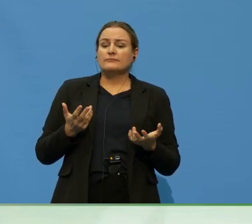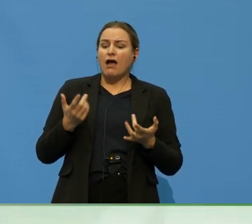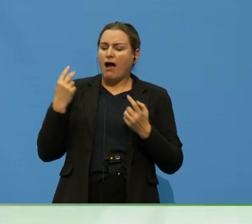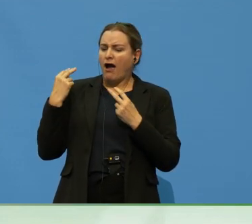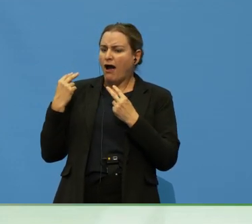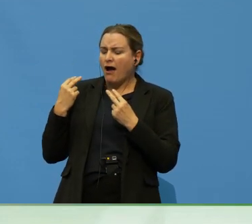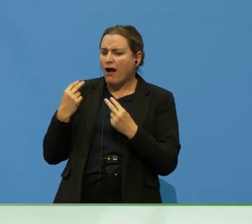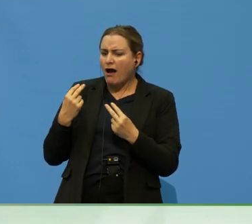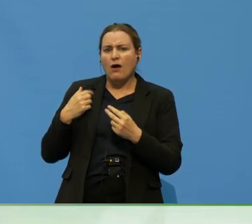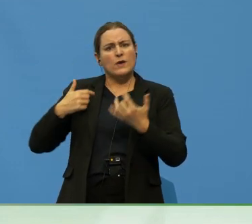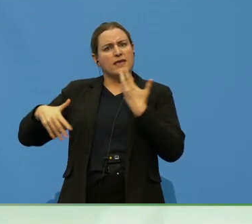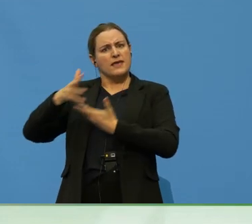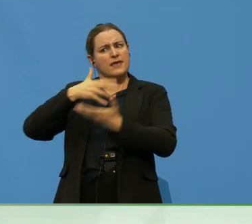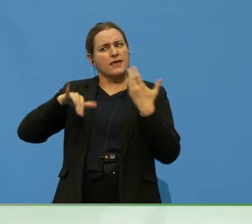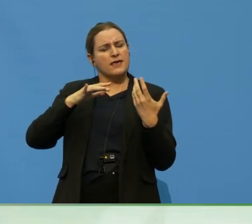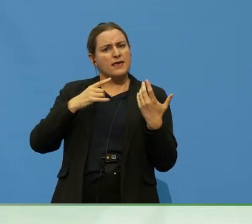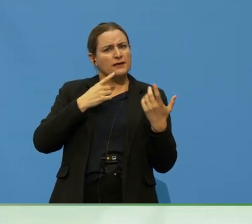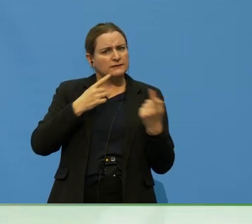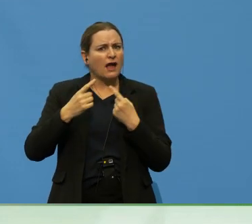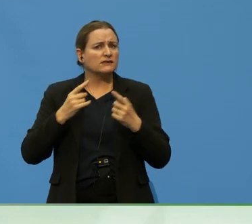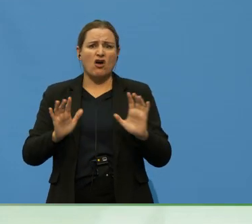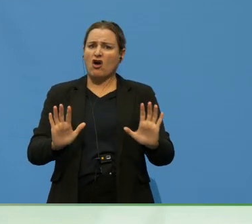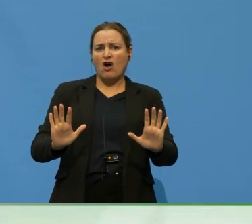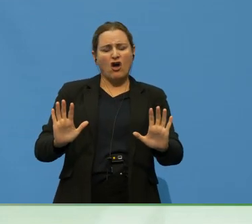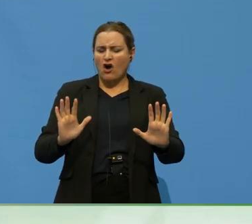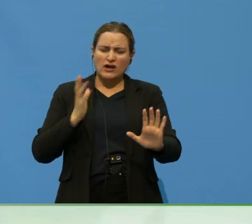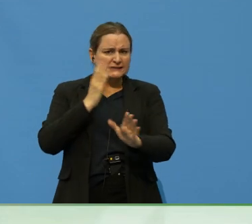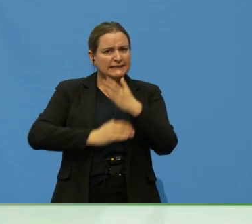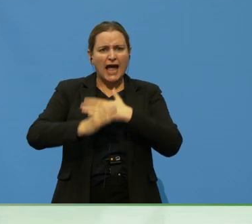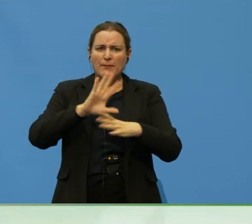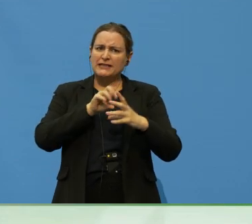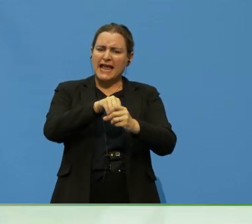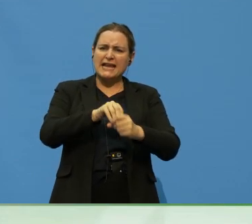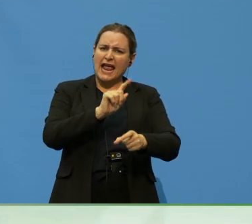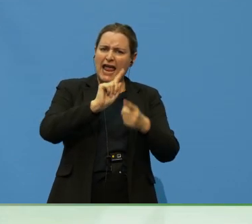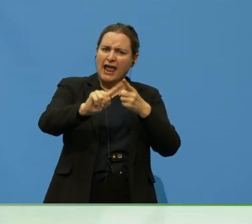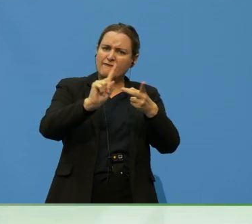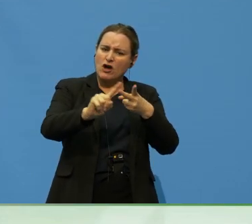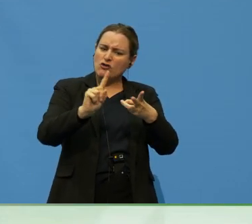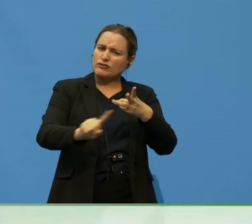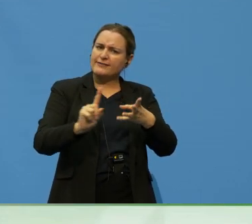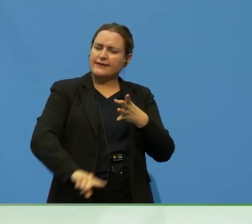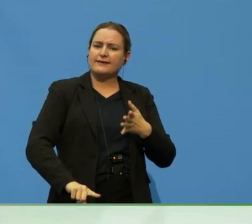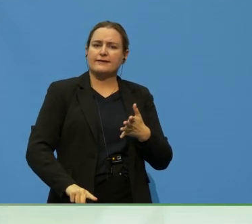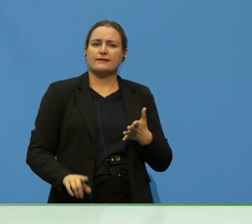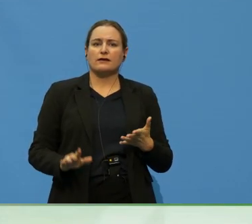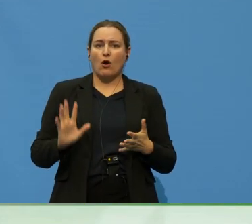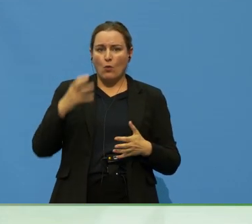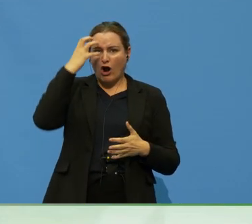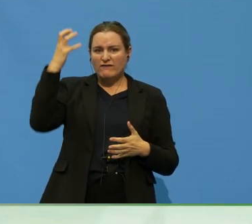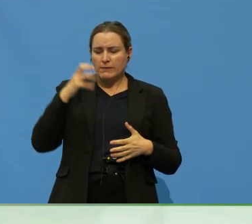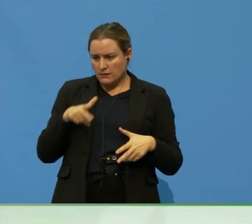when we started talking like that, that was one of those moments where it became very clear. And when the government started using that